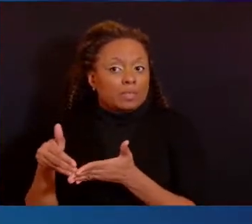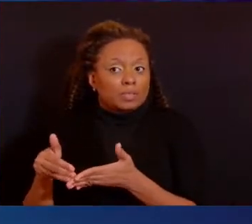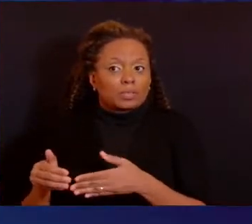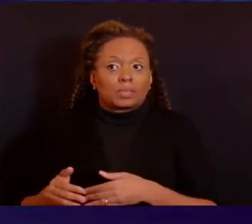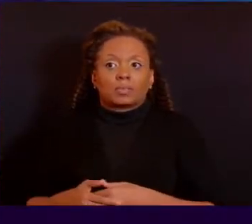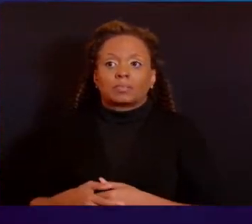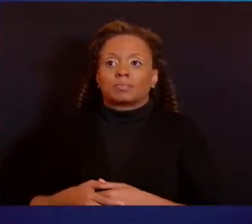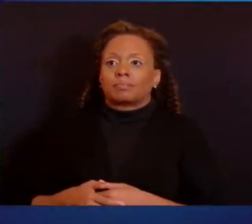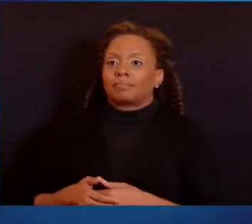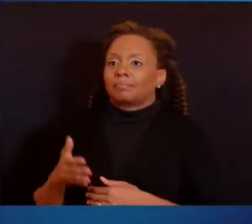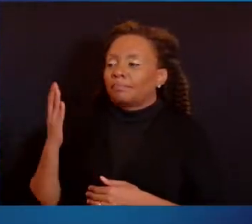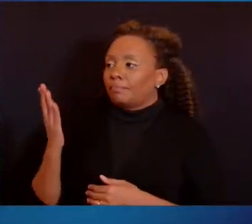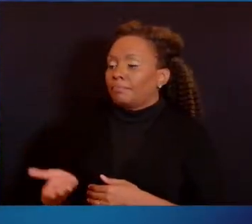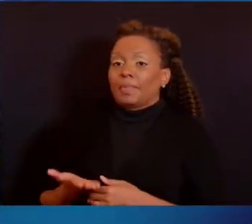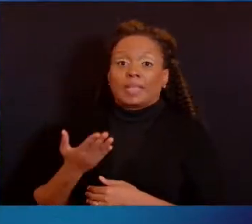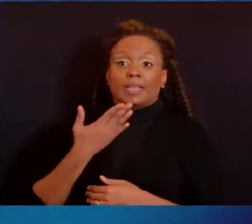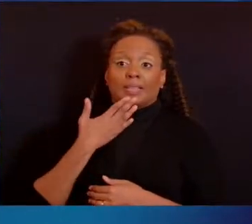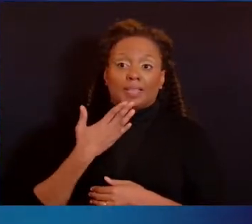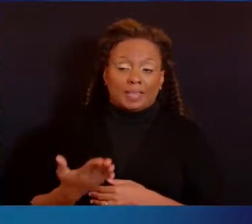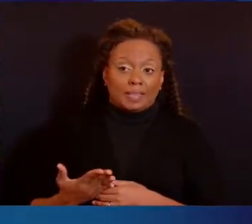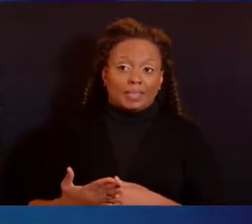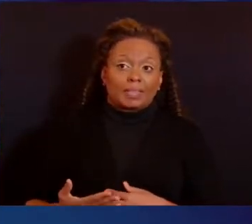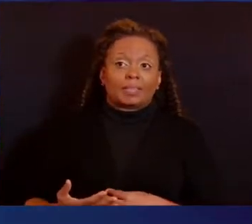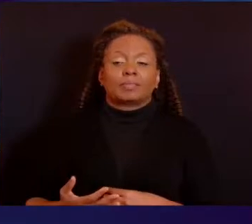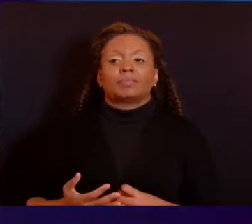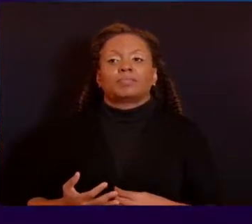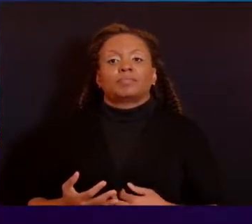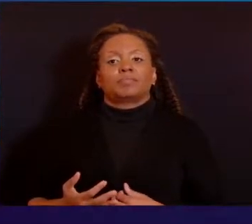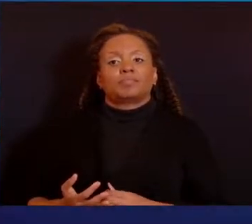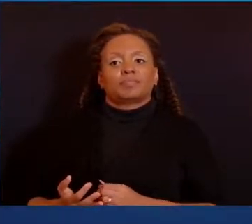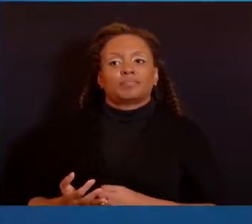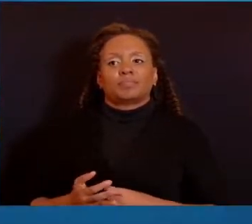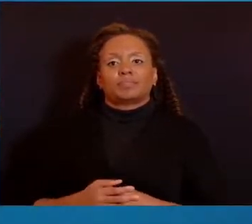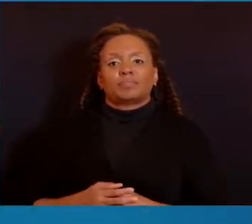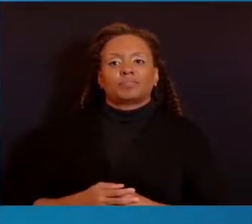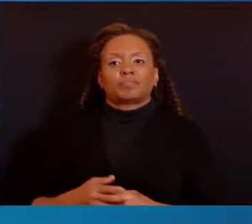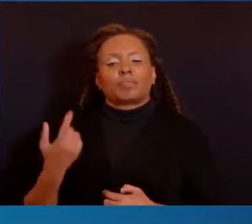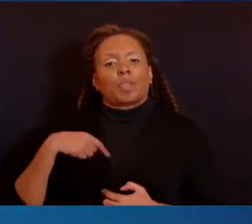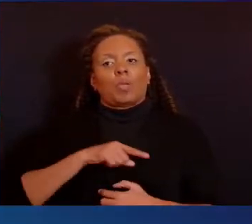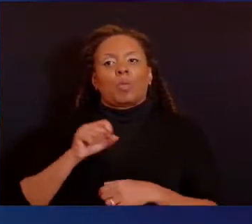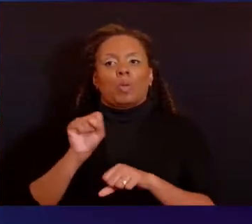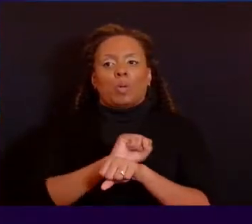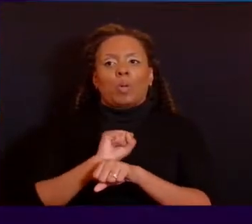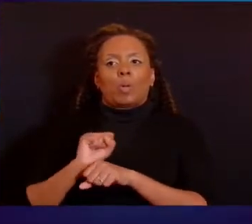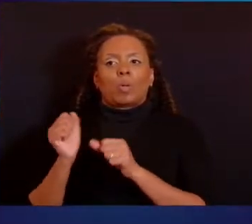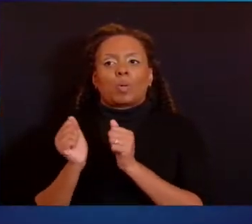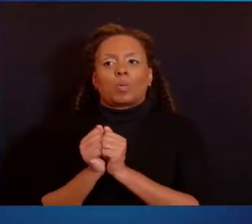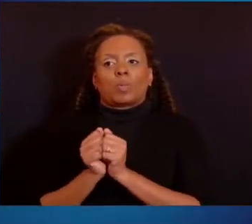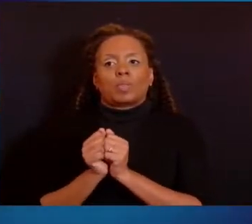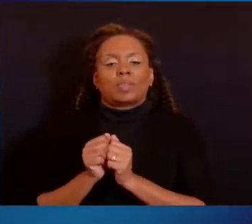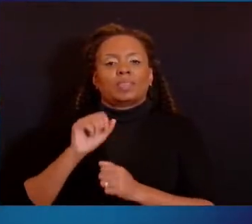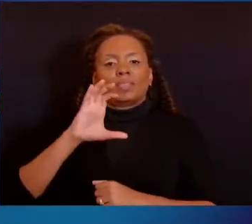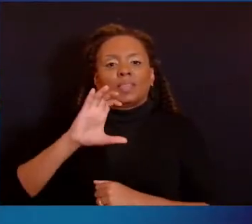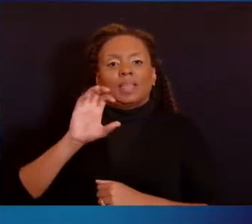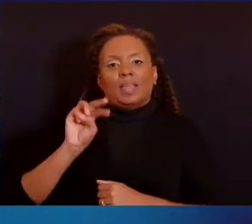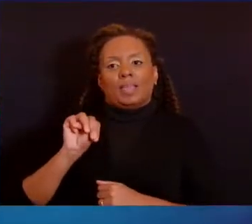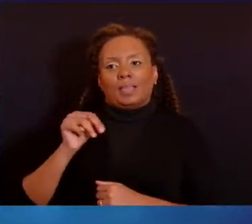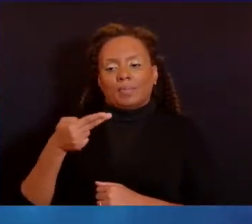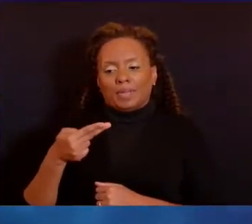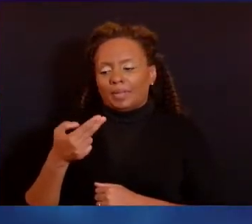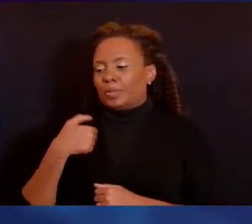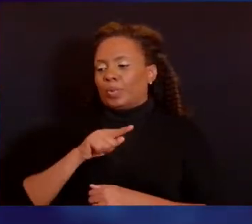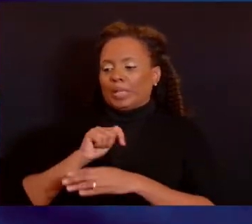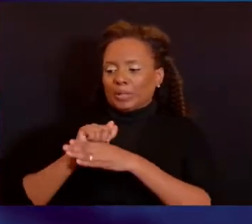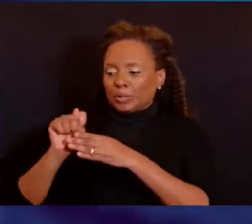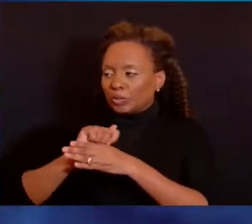Thanks for your question, Kareem. So the Barbados Met Office, we work very closely with CIMH in a lot of things,